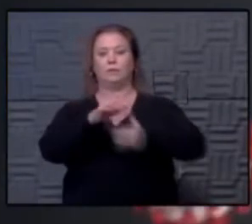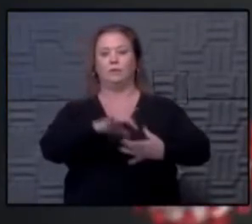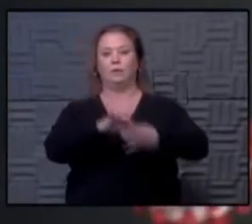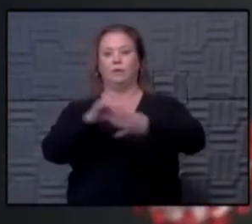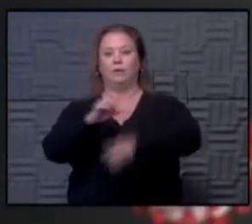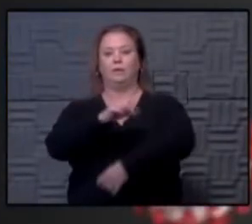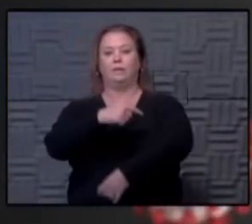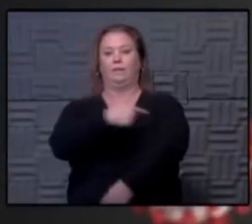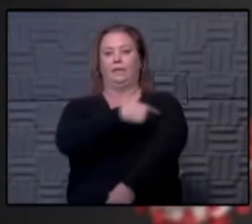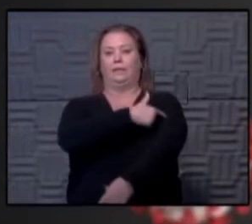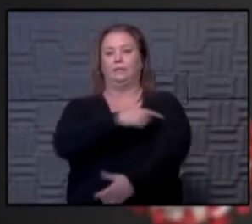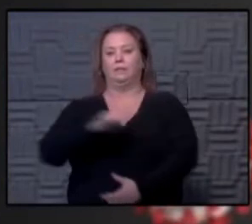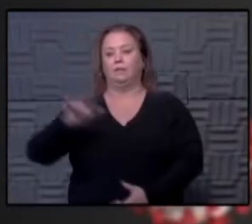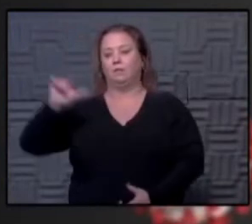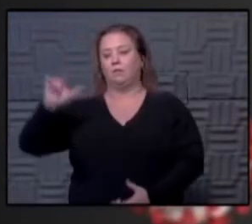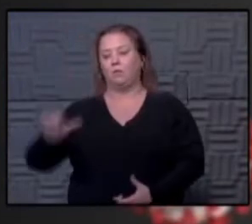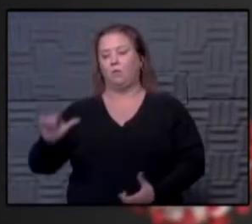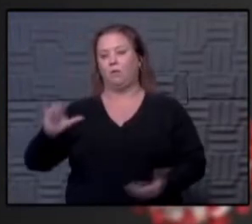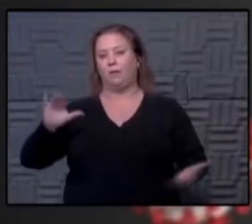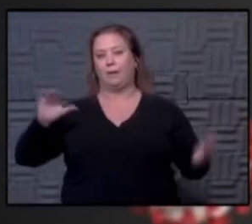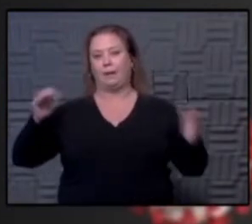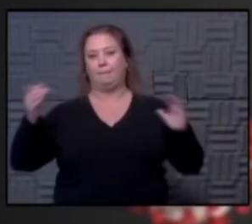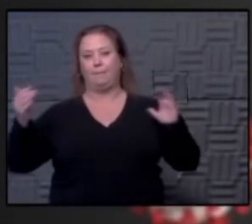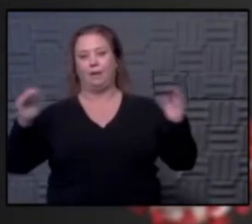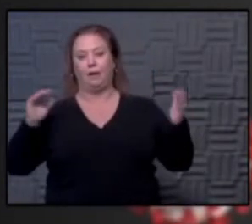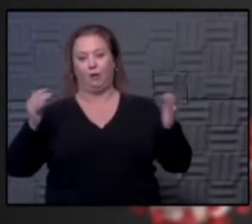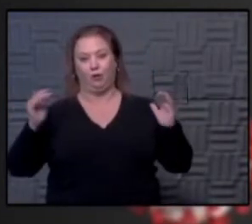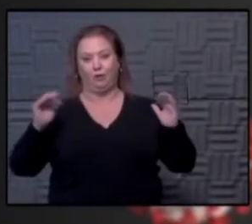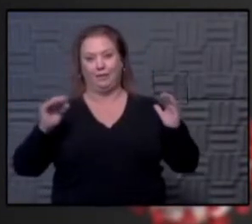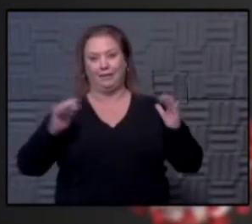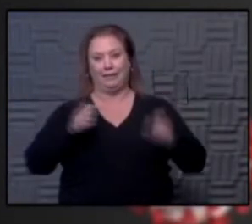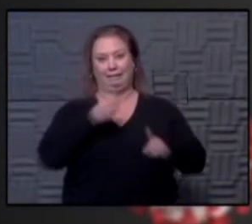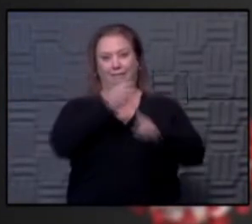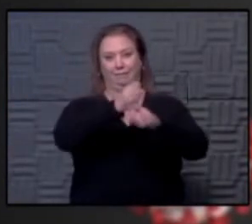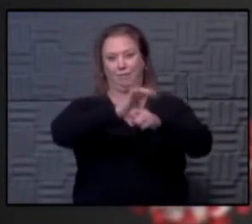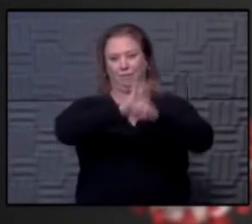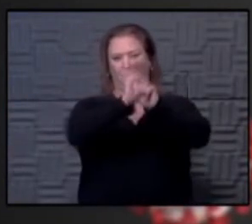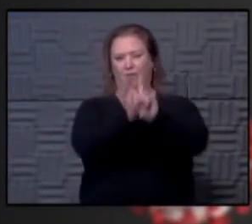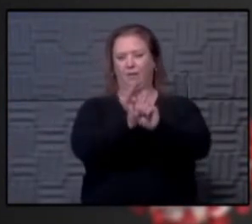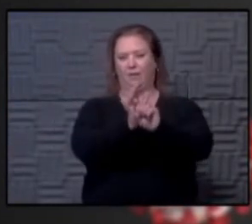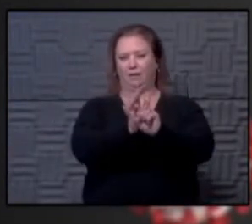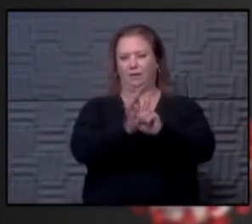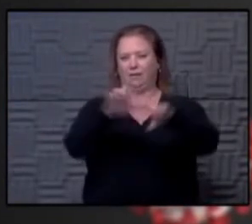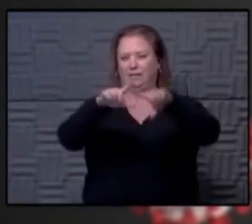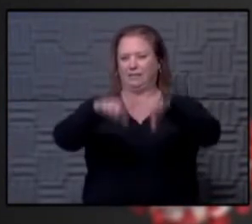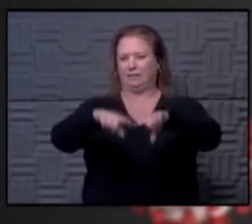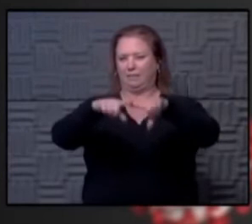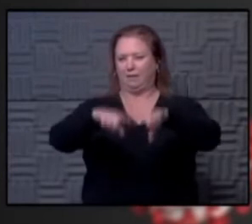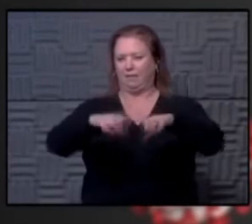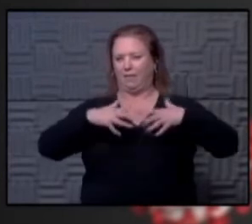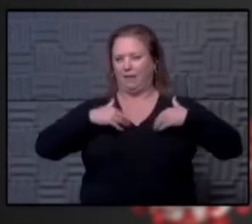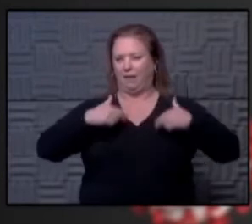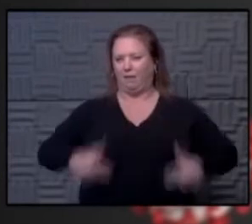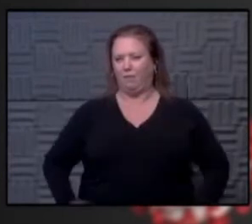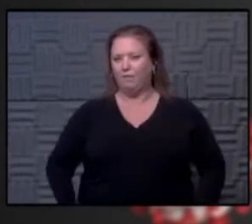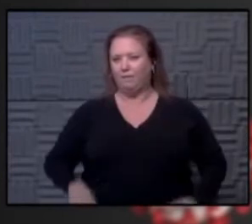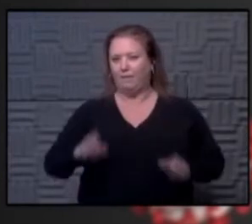is lower than the risk associated with getting COVID-19. Doesn't that depend on the health of the person?